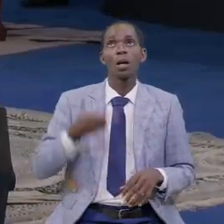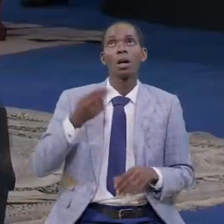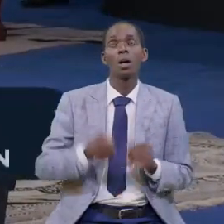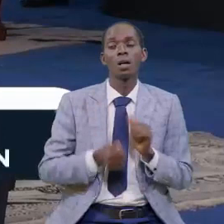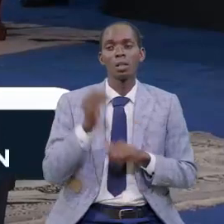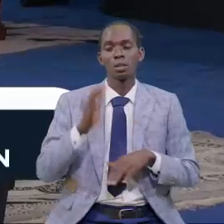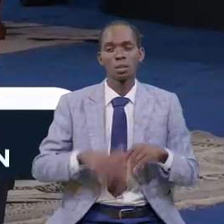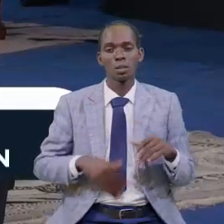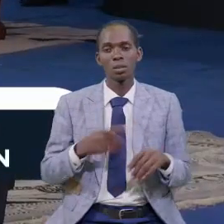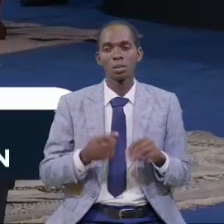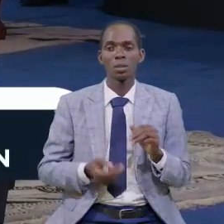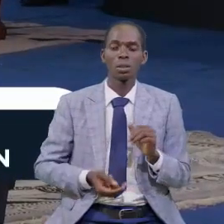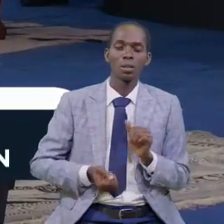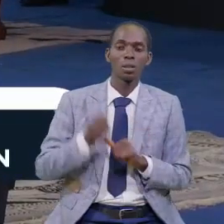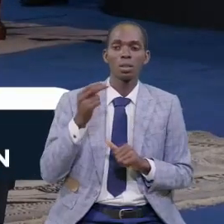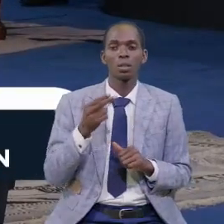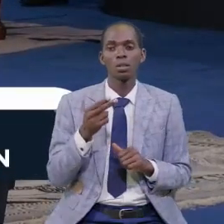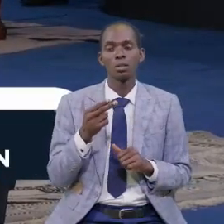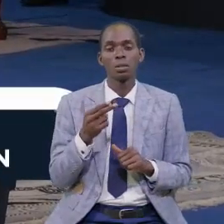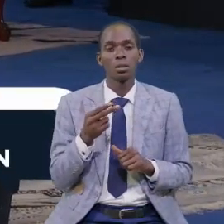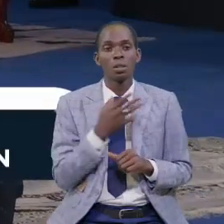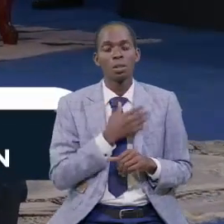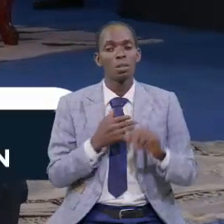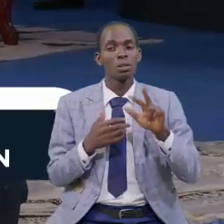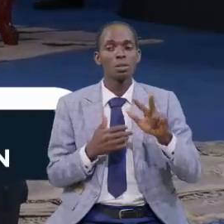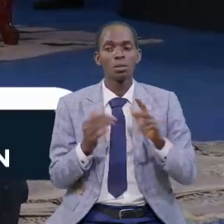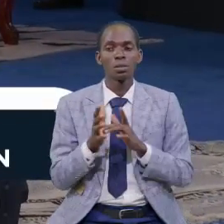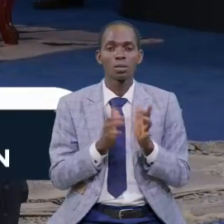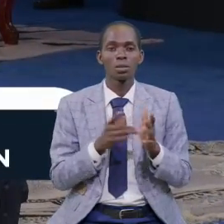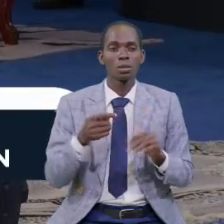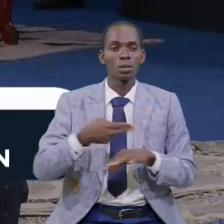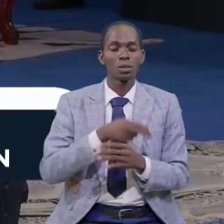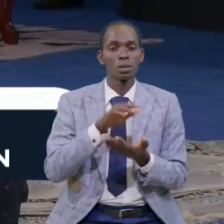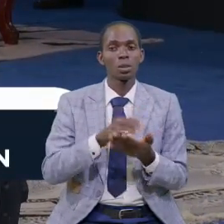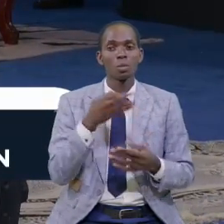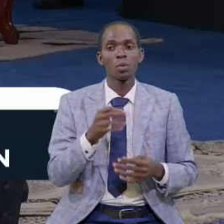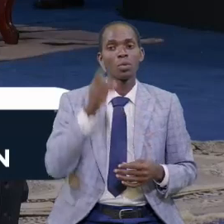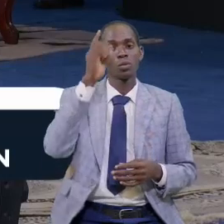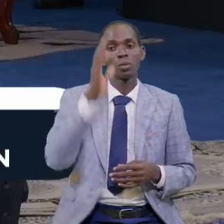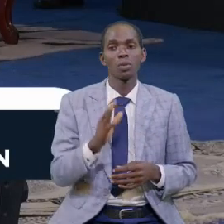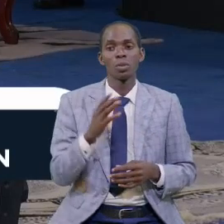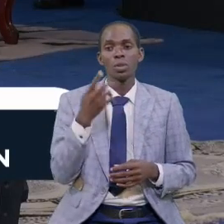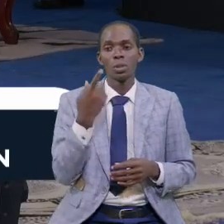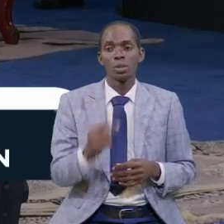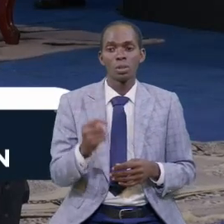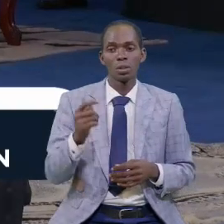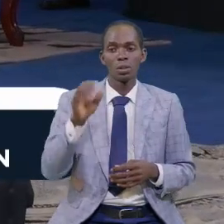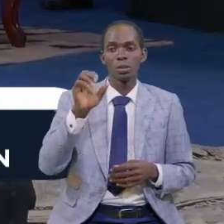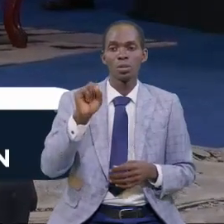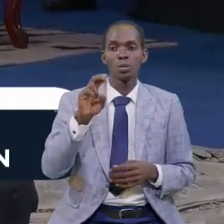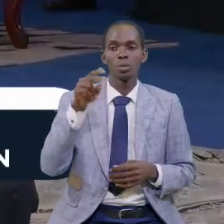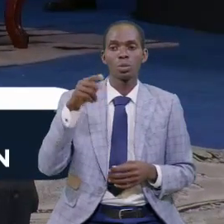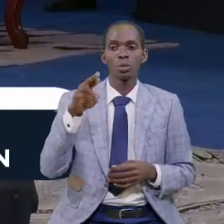Jesus, the Lamb of God, supreme. sacrificing for our